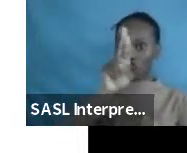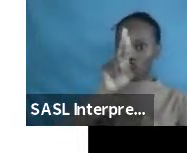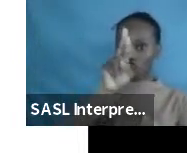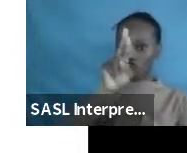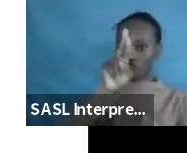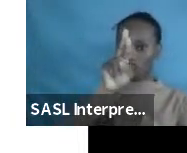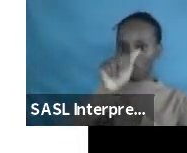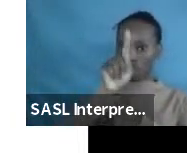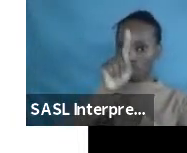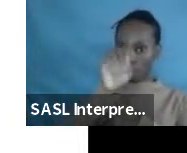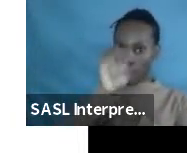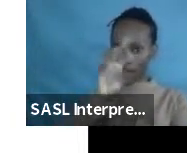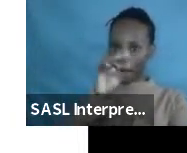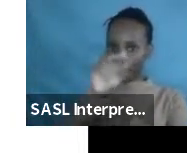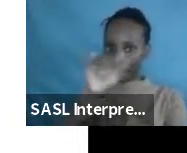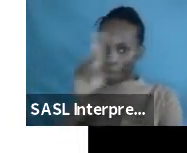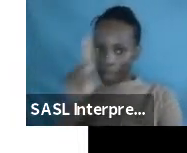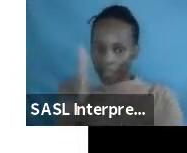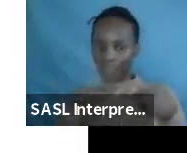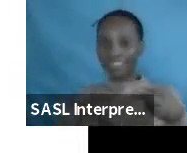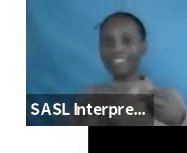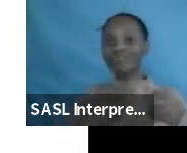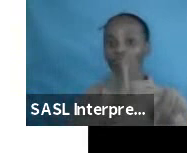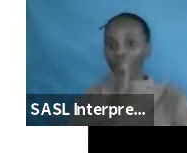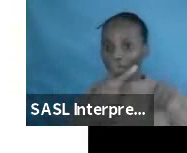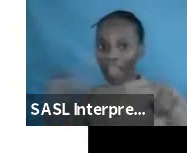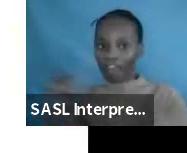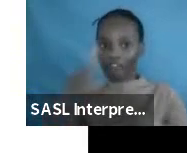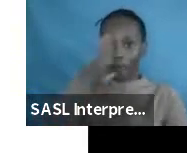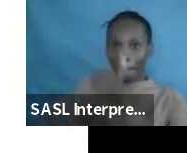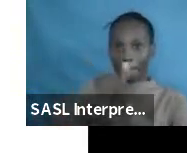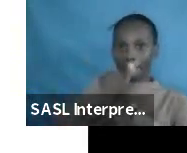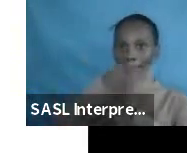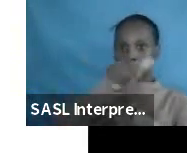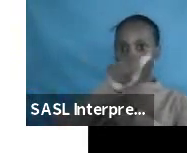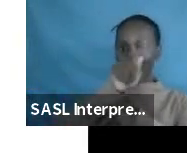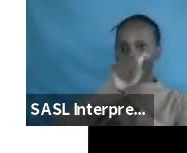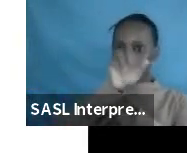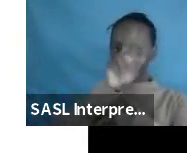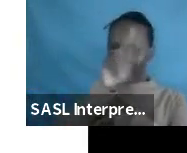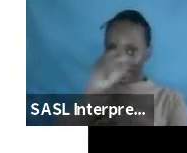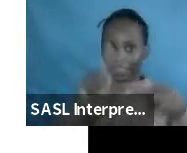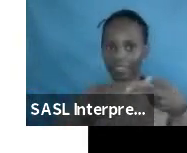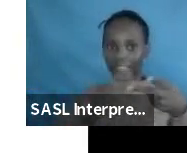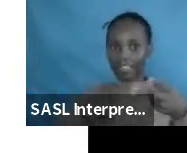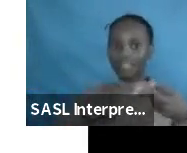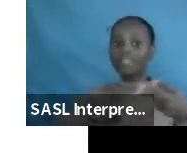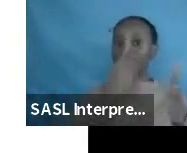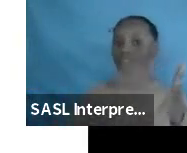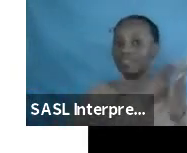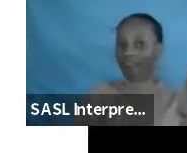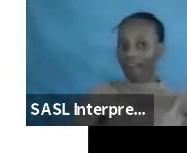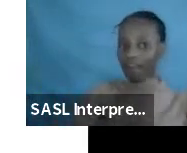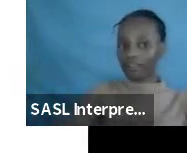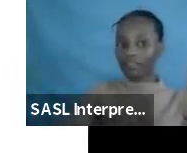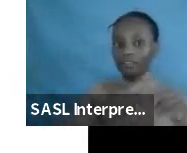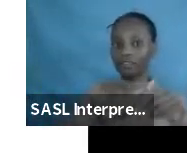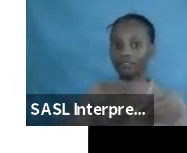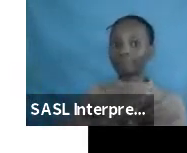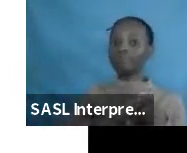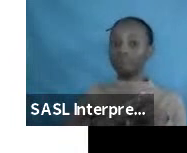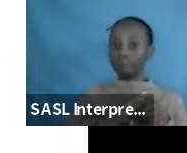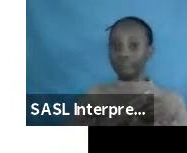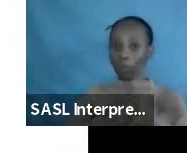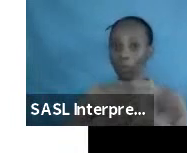patents, layout designs, control of anti-competitive practices, and so on. These are some of those that